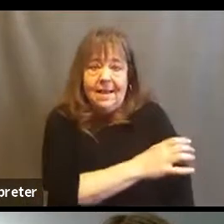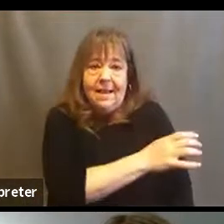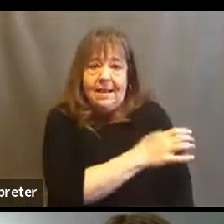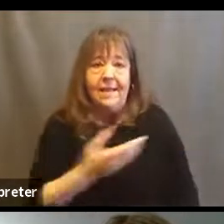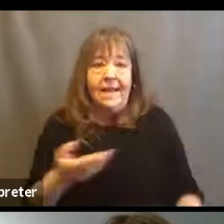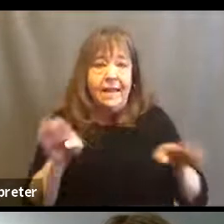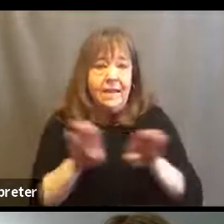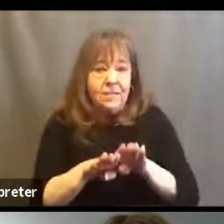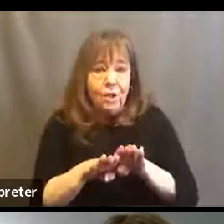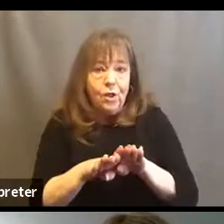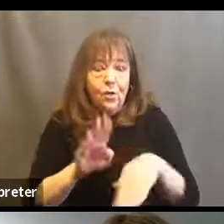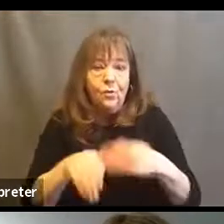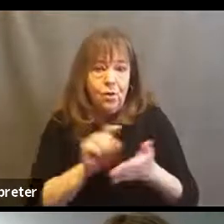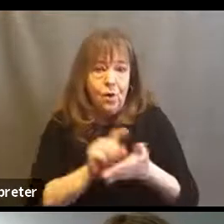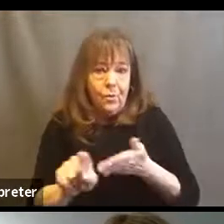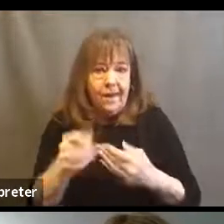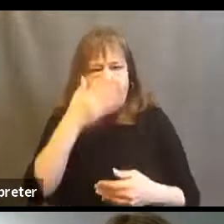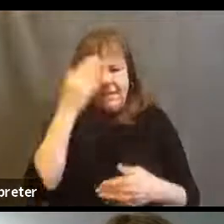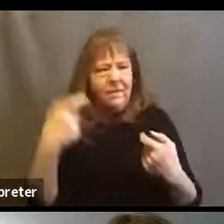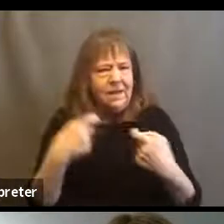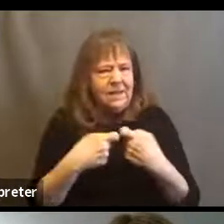because of the energy issues?